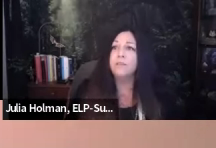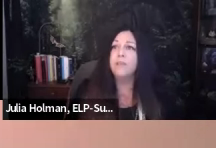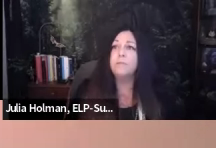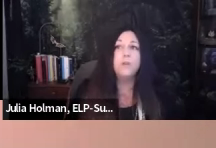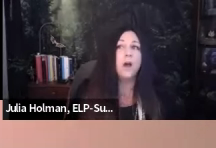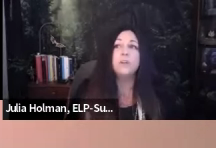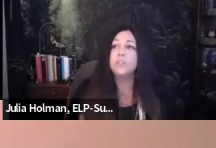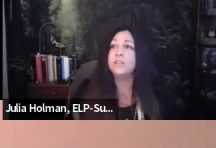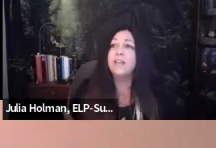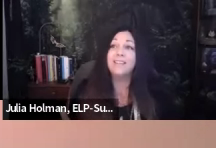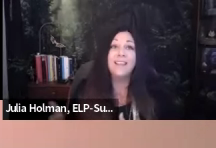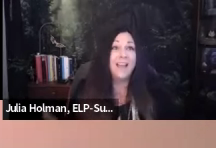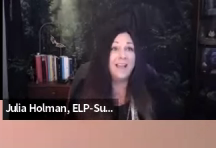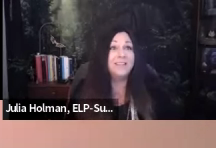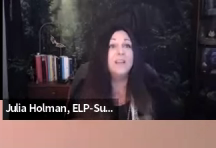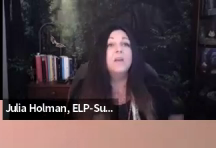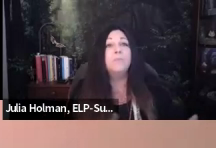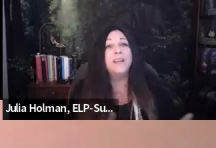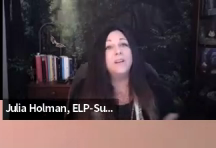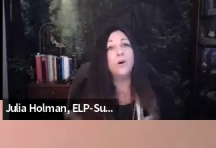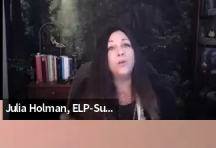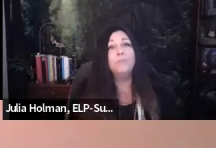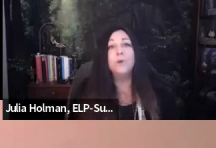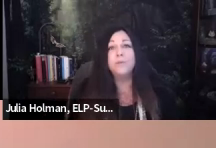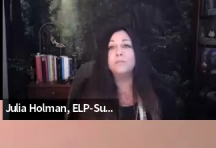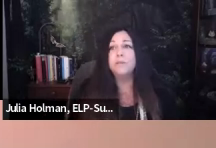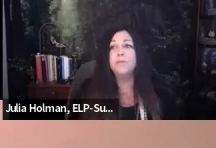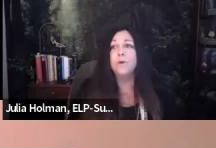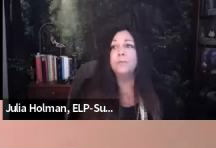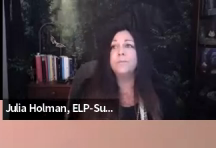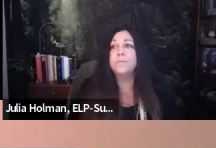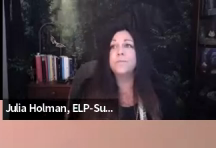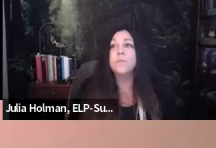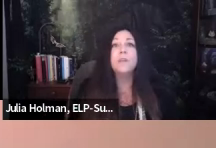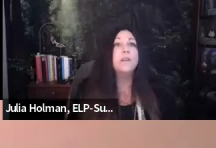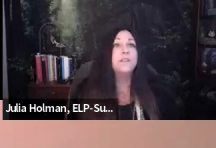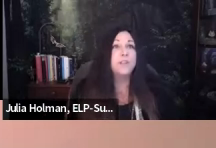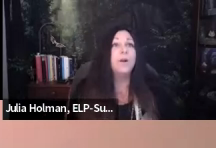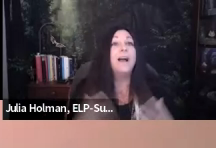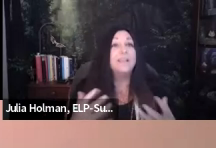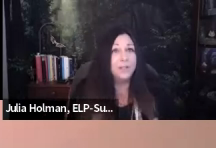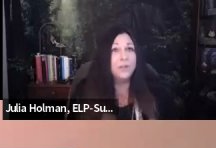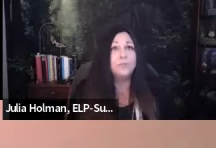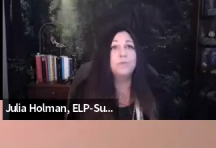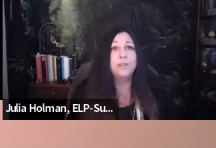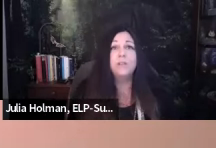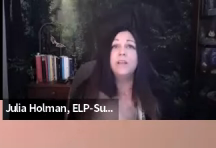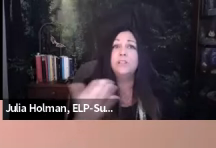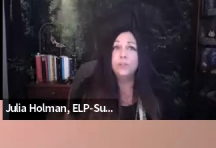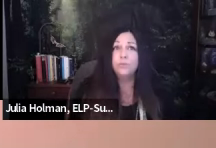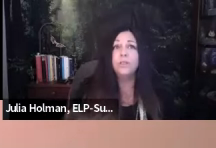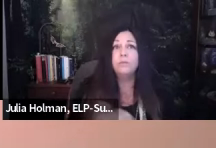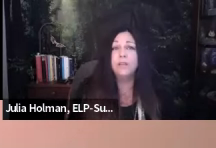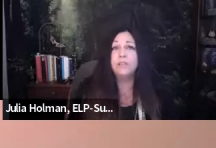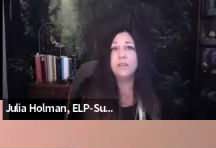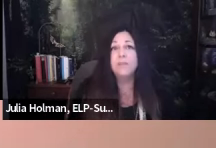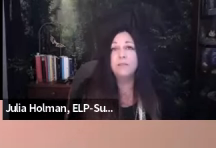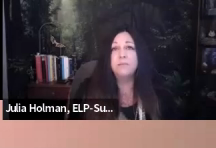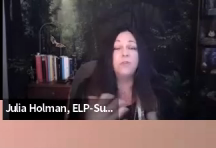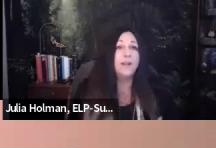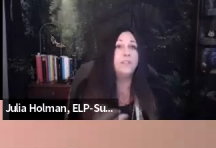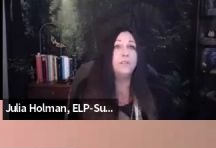those that love them, not just at the end, but in all the moments before. So as I close really quickly, I do really want